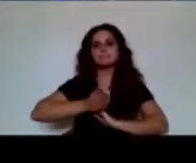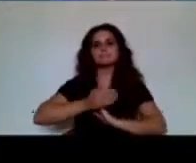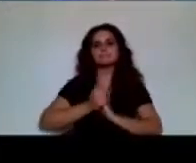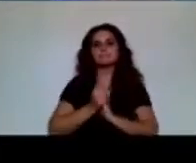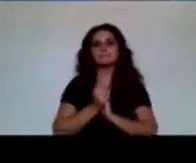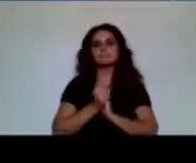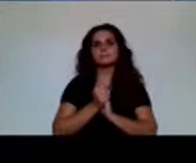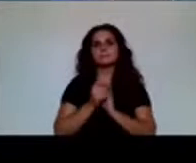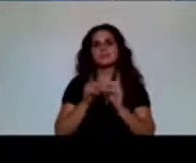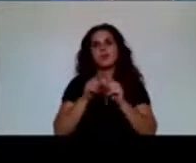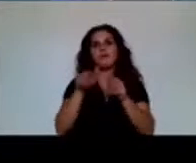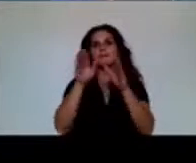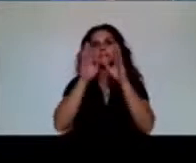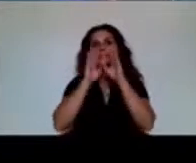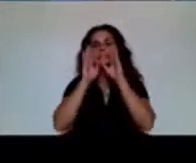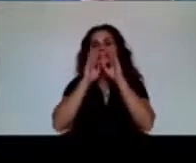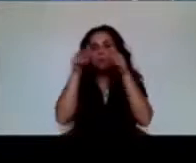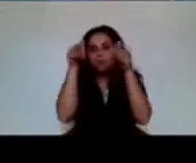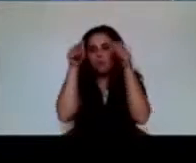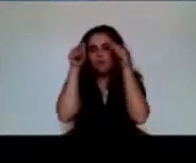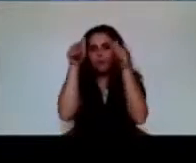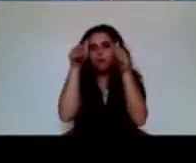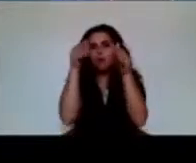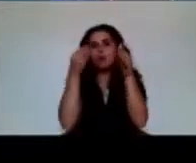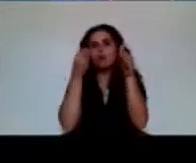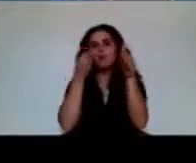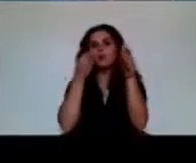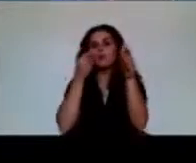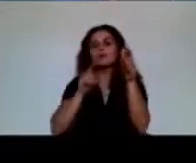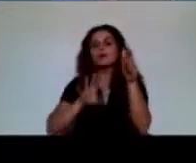to pay more attention to how this is actually